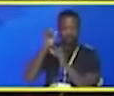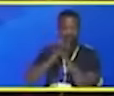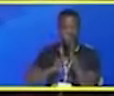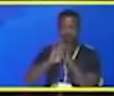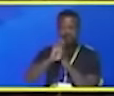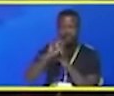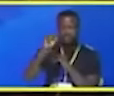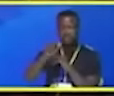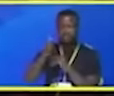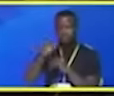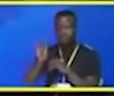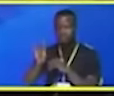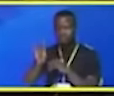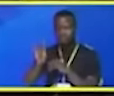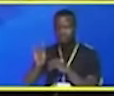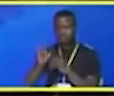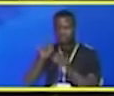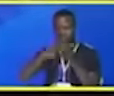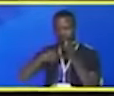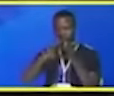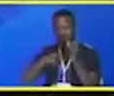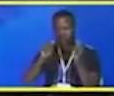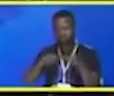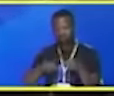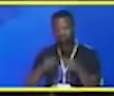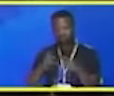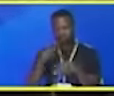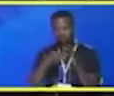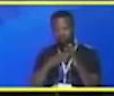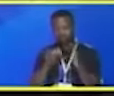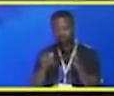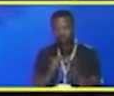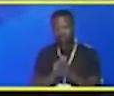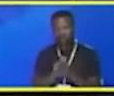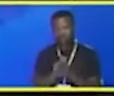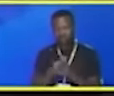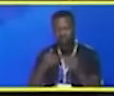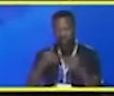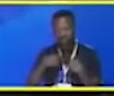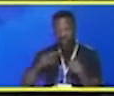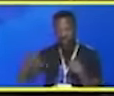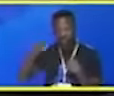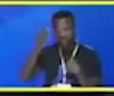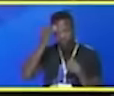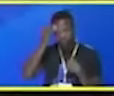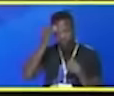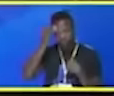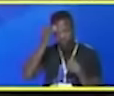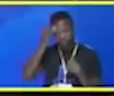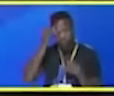verse 28. Can you read it as loud as you can? One, two, go. Hast thou not known,